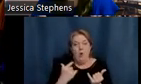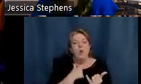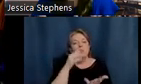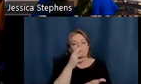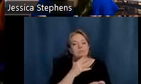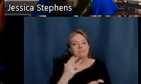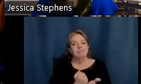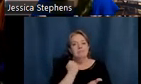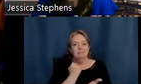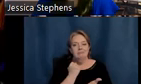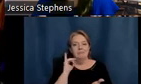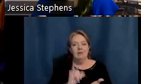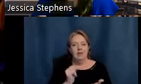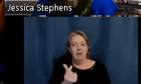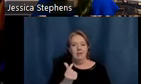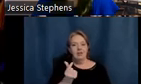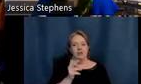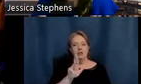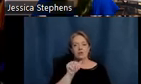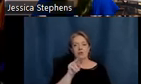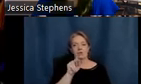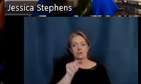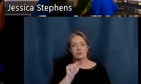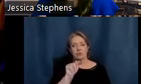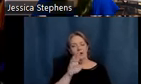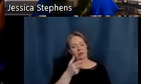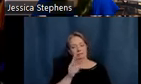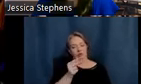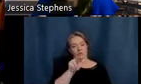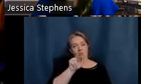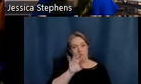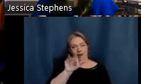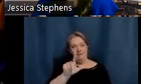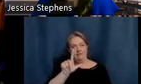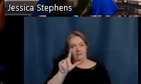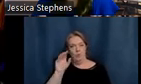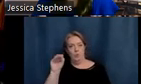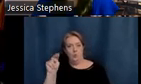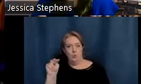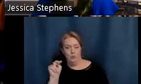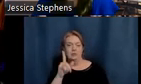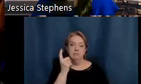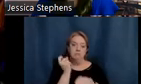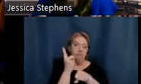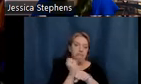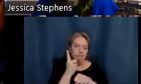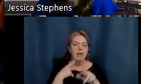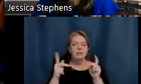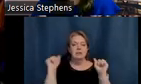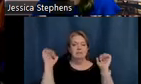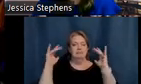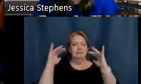Grand Balloon, which every summer brings together as musicians, artists, thinkers, and people from all walks of life,